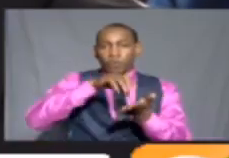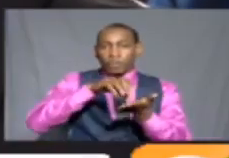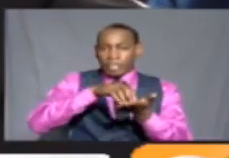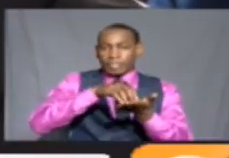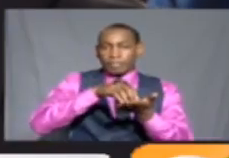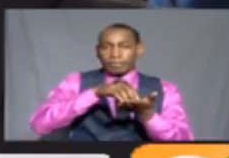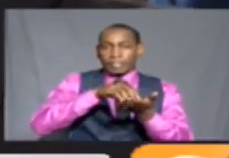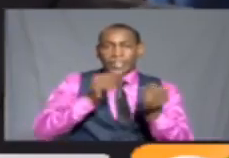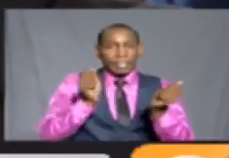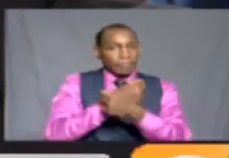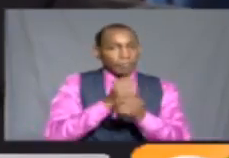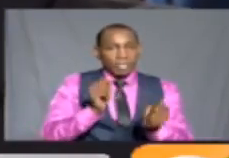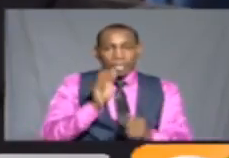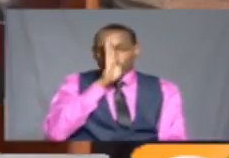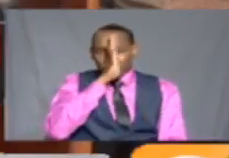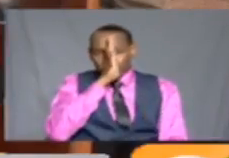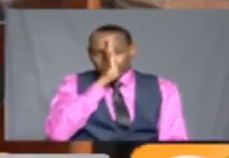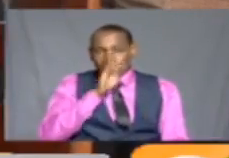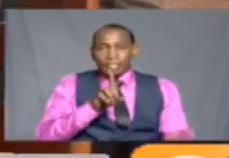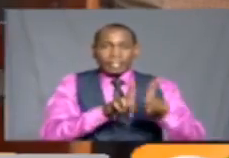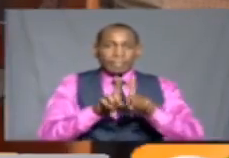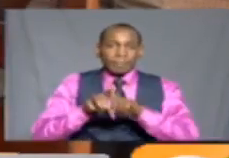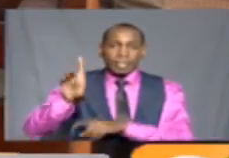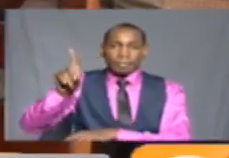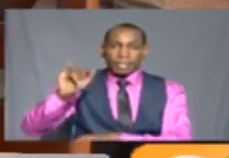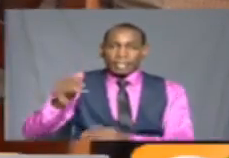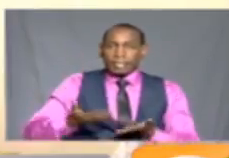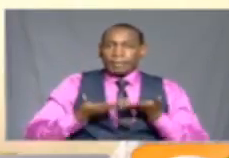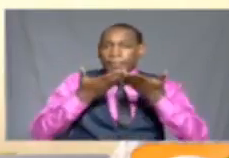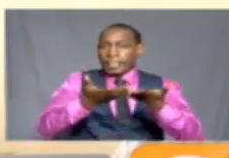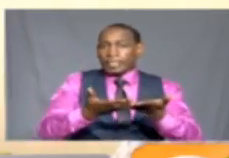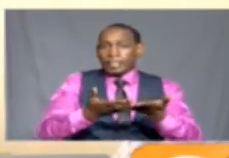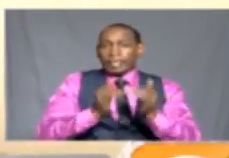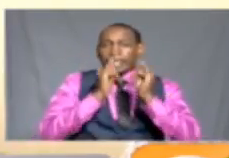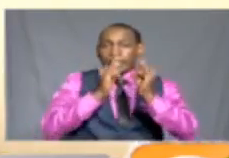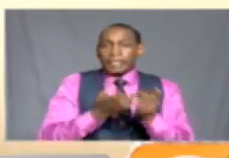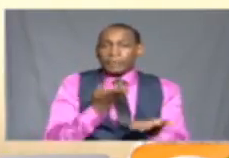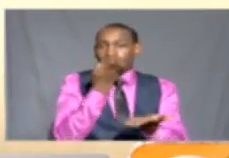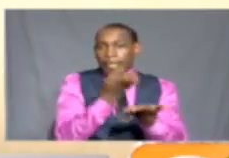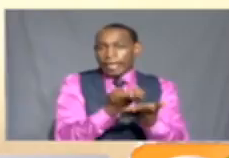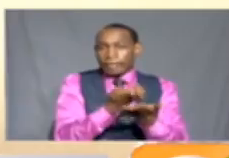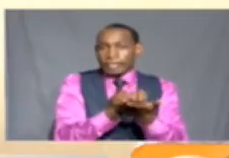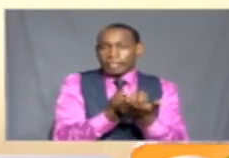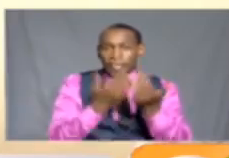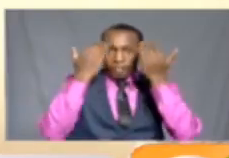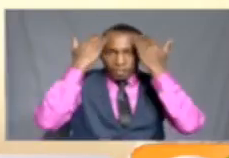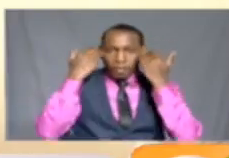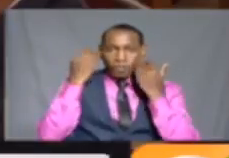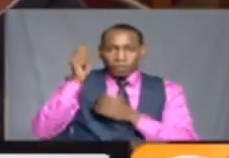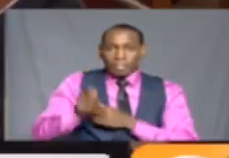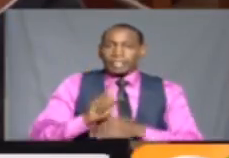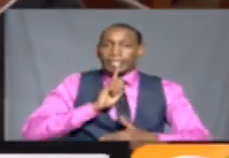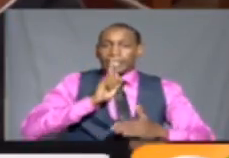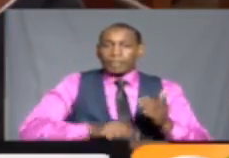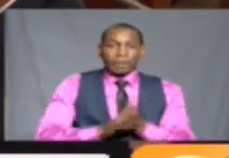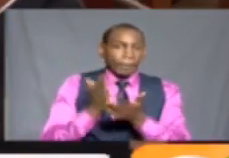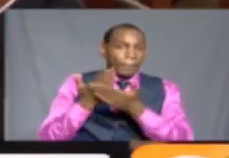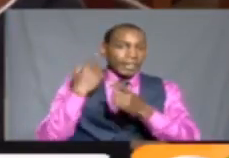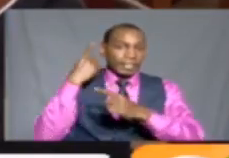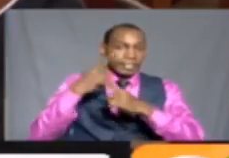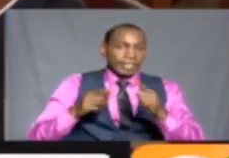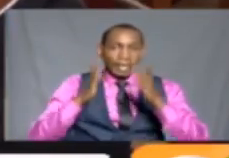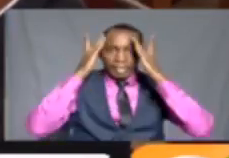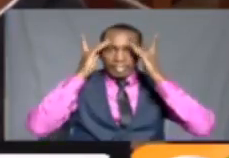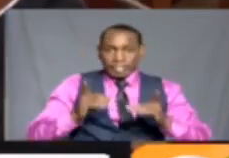beyond reasonable doubt. And despite DCI bringing forth new evidence, the magistrate maintained that last year's